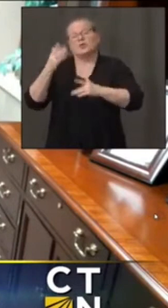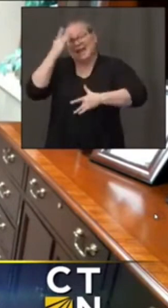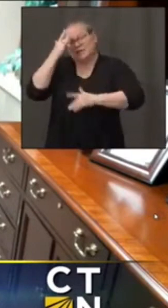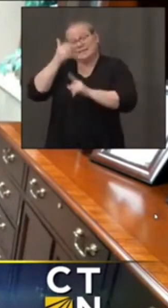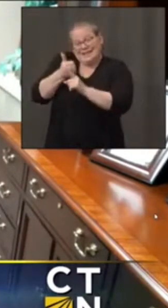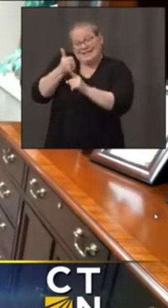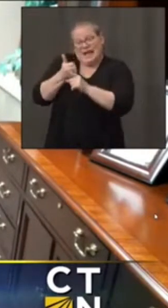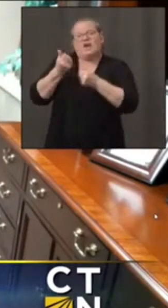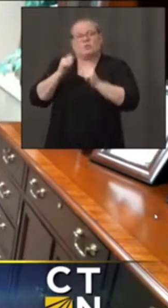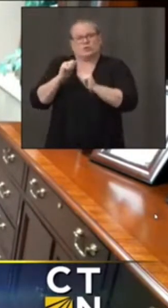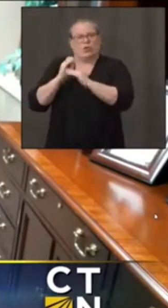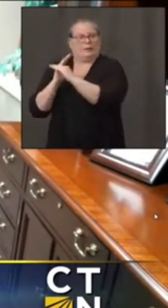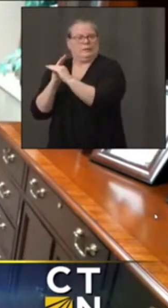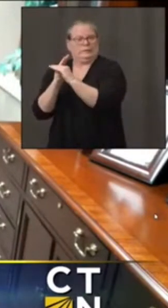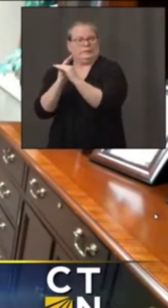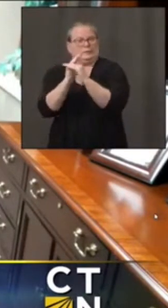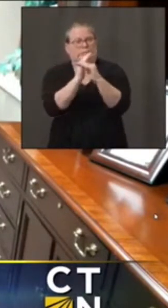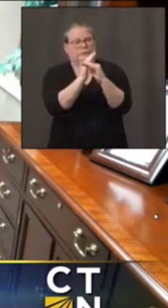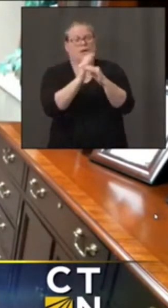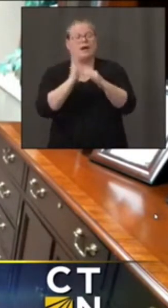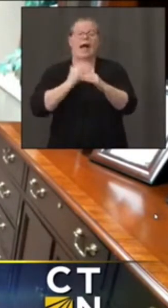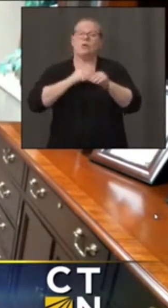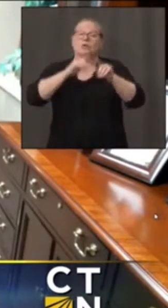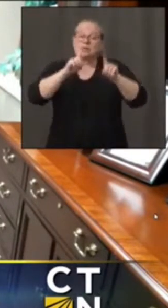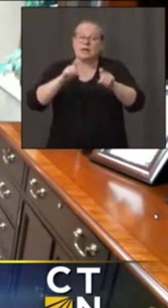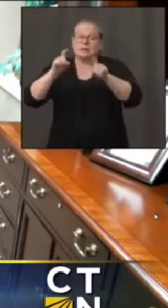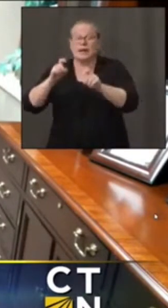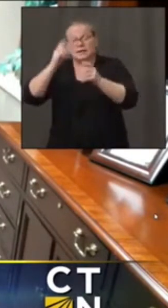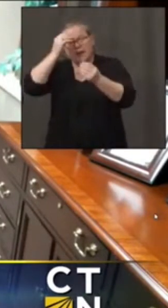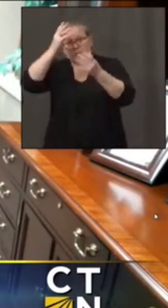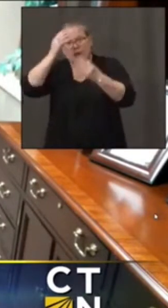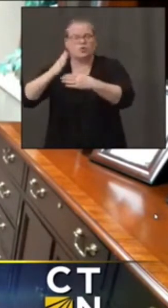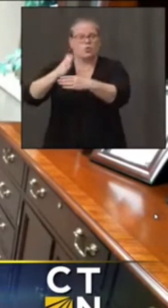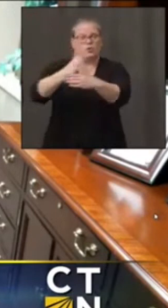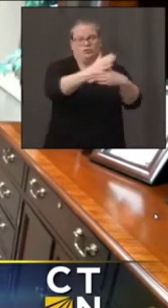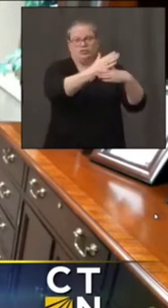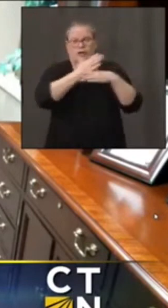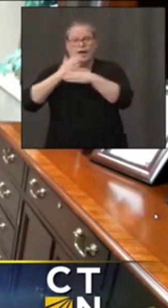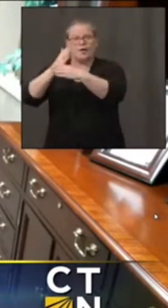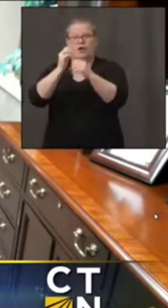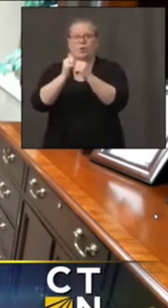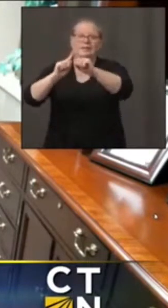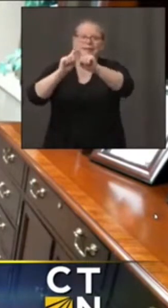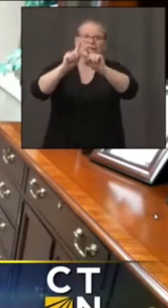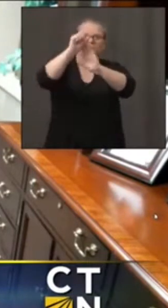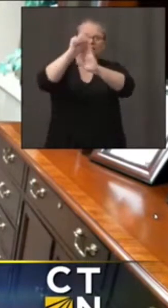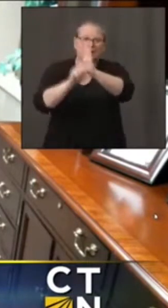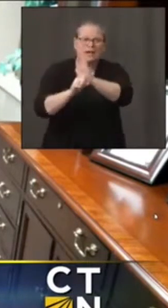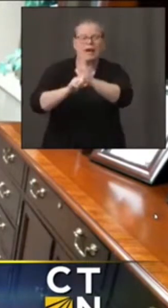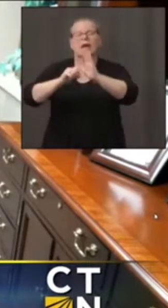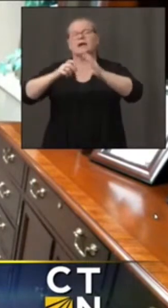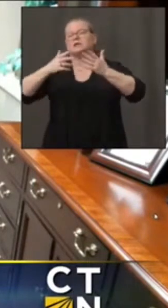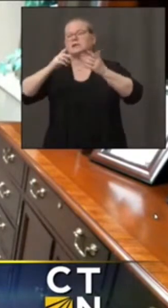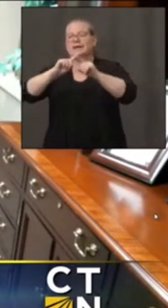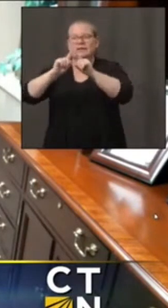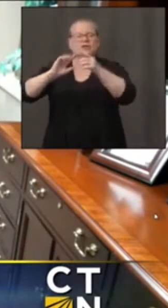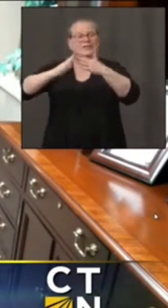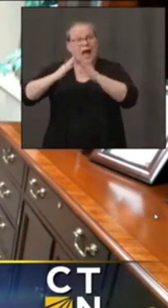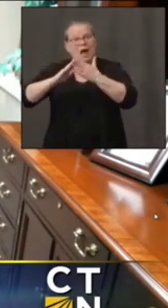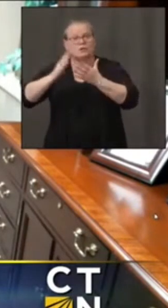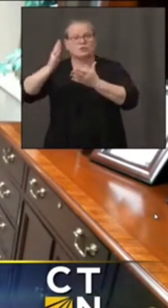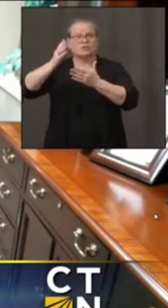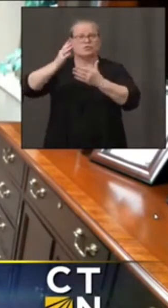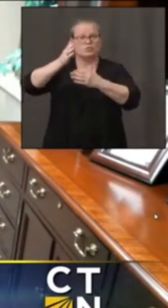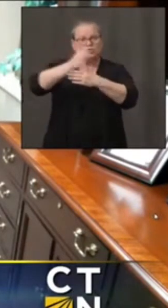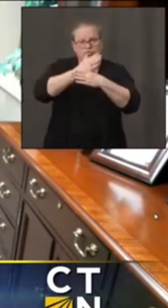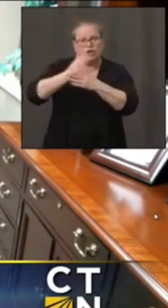is shared widely between the state and local municipalities and providers. And I think the degree of cooperation